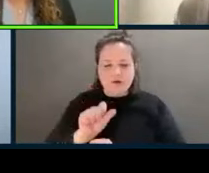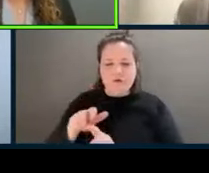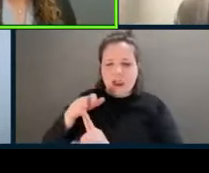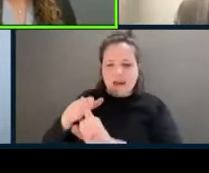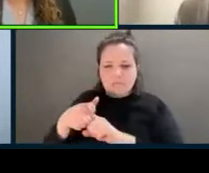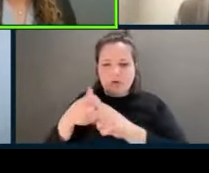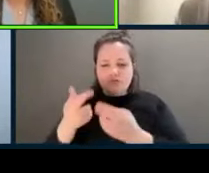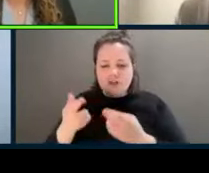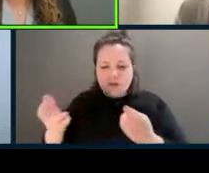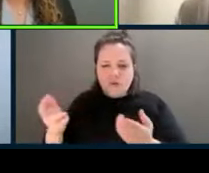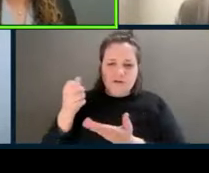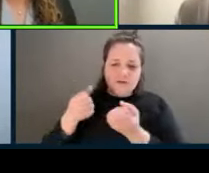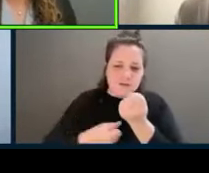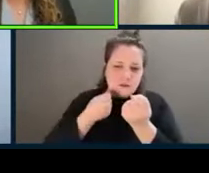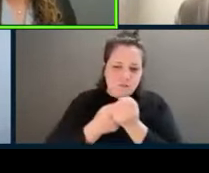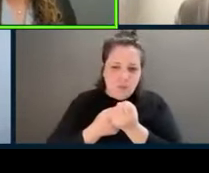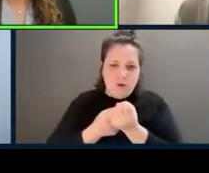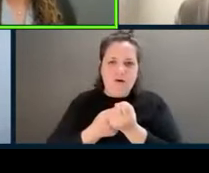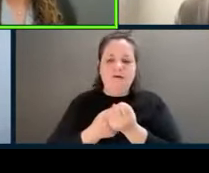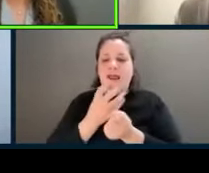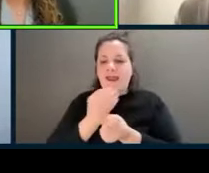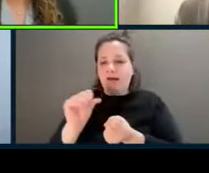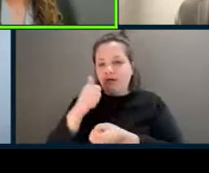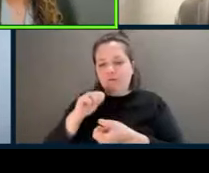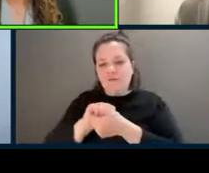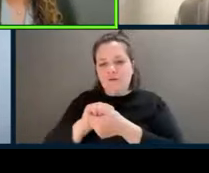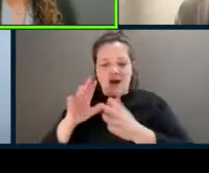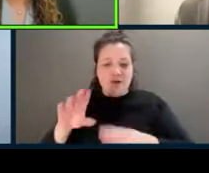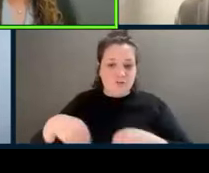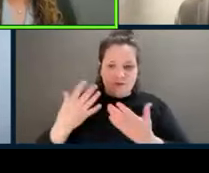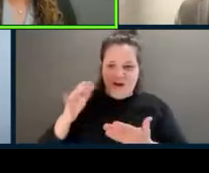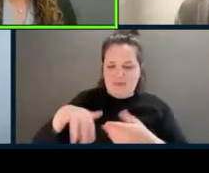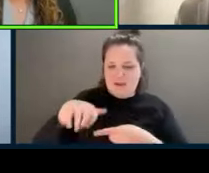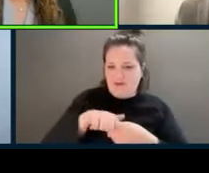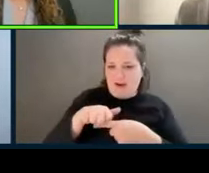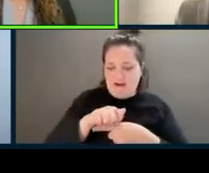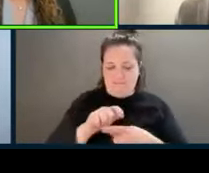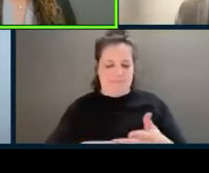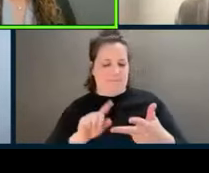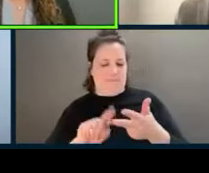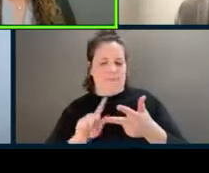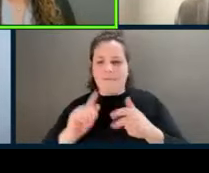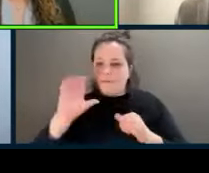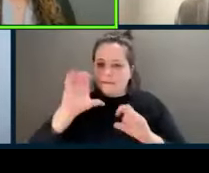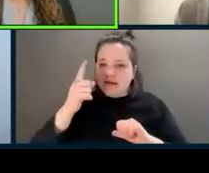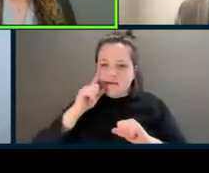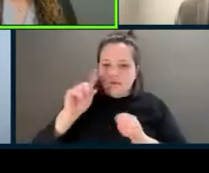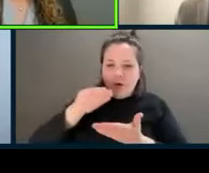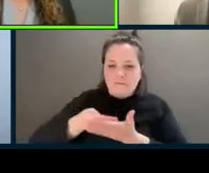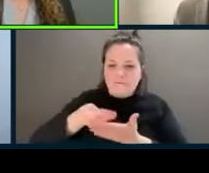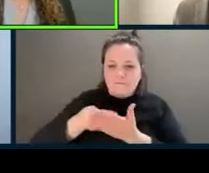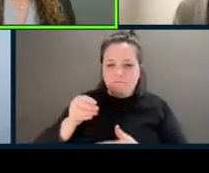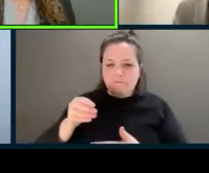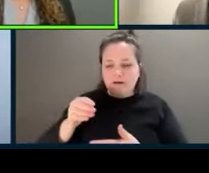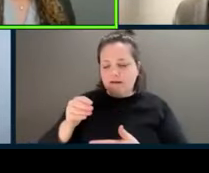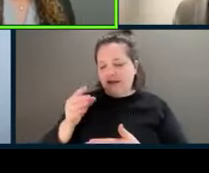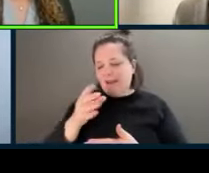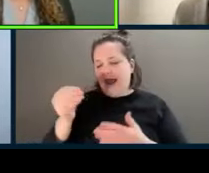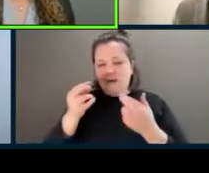Communities Network or other organizations and partners that provide that. And then my last one was seeking the funding and resources, right? So exploring those